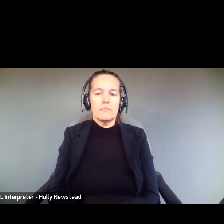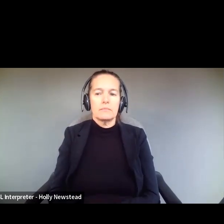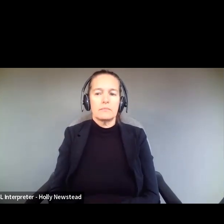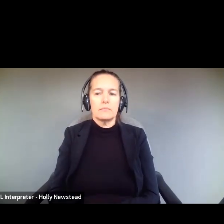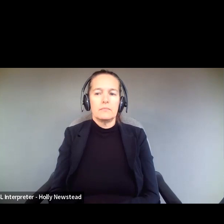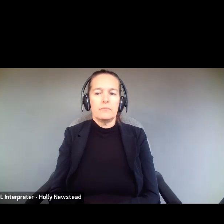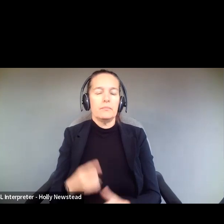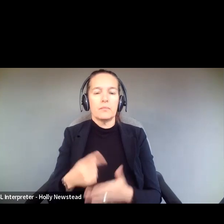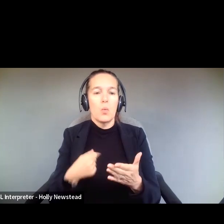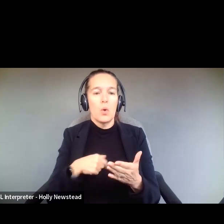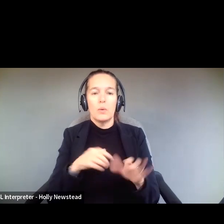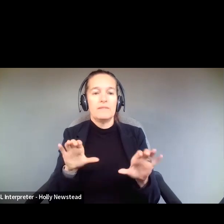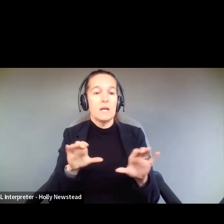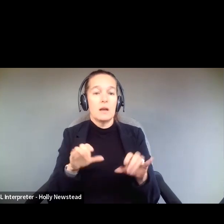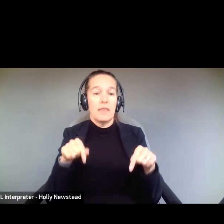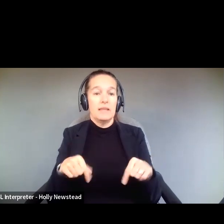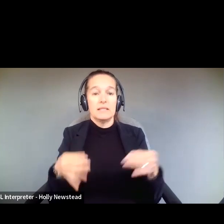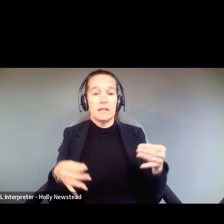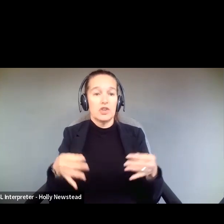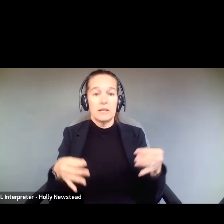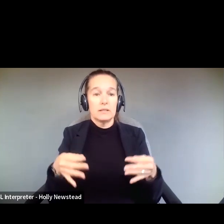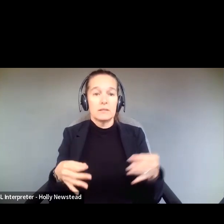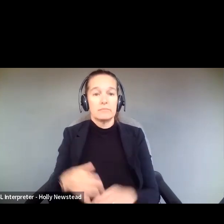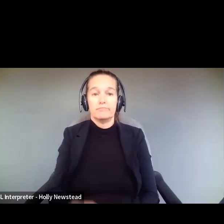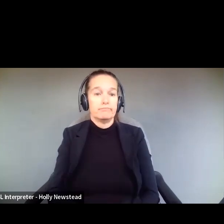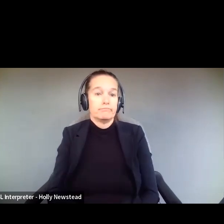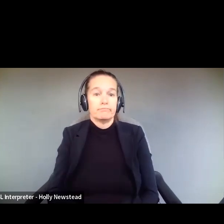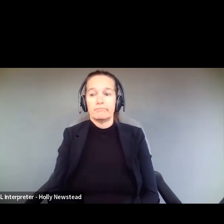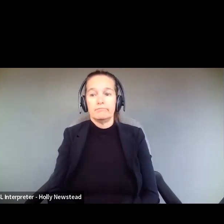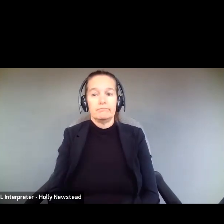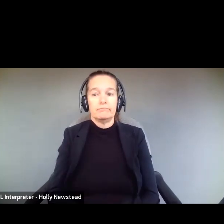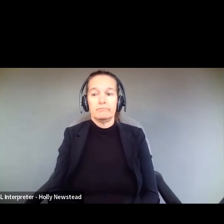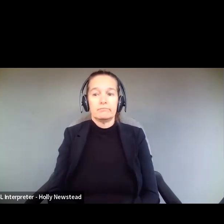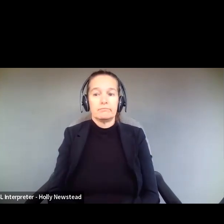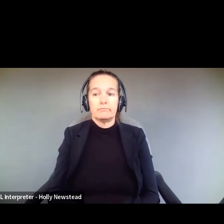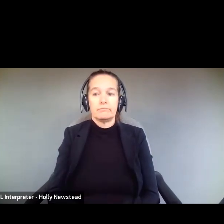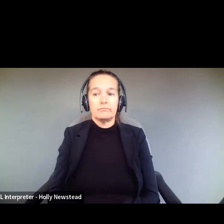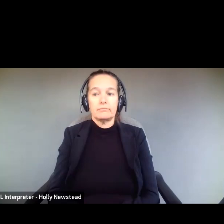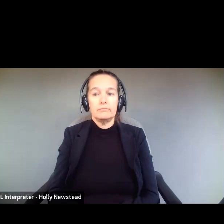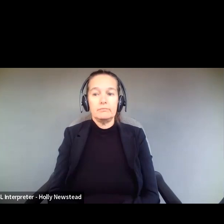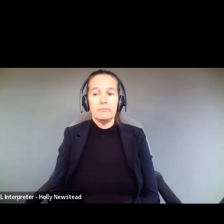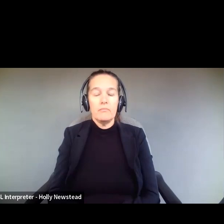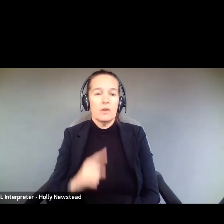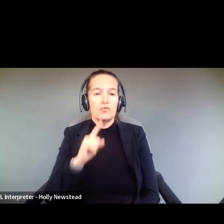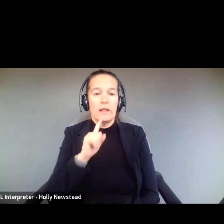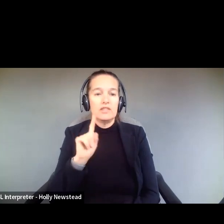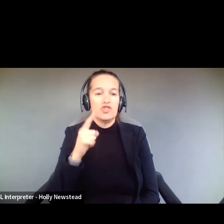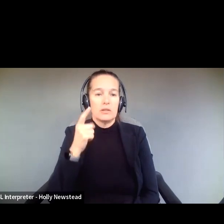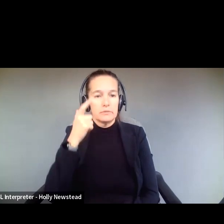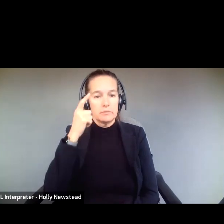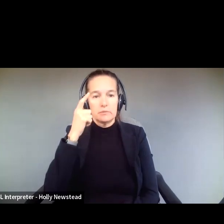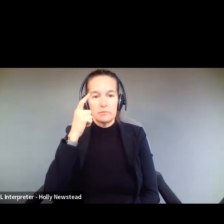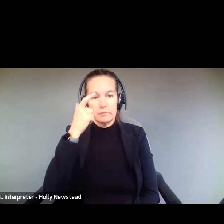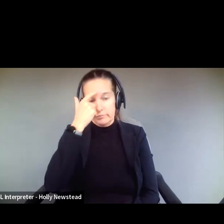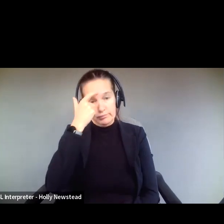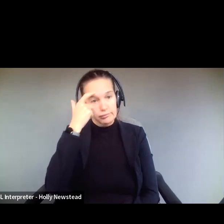What we have done in these hearings is just seared in my consciousness,